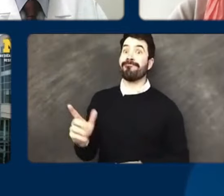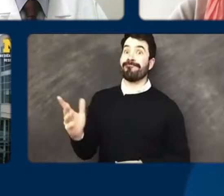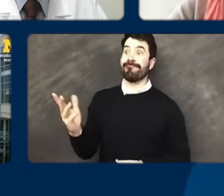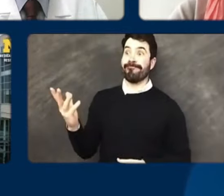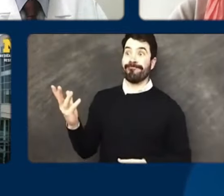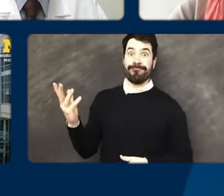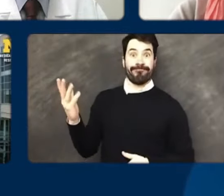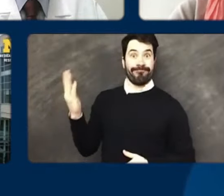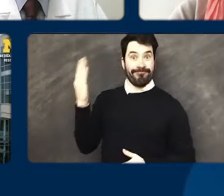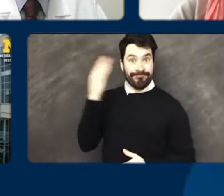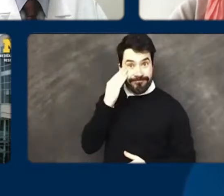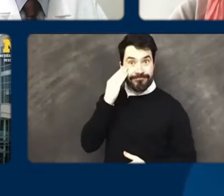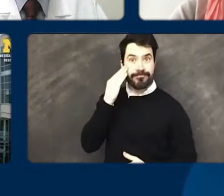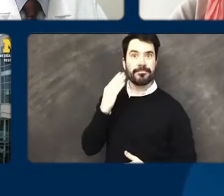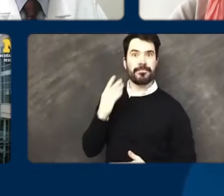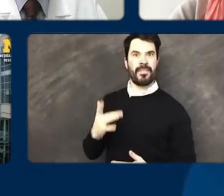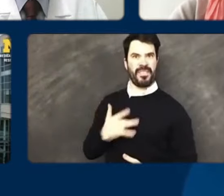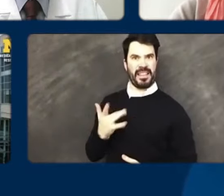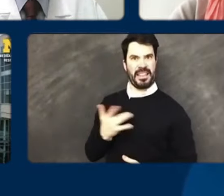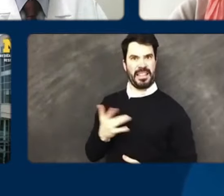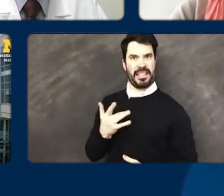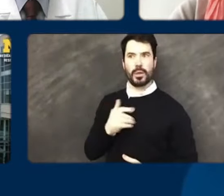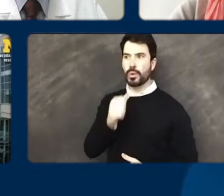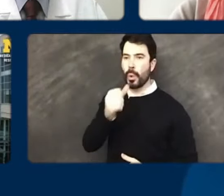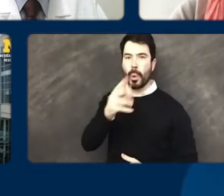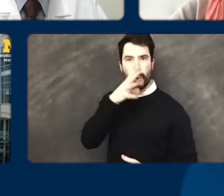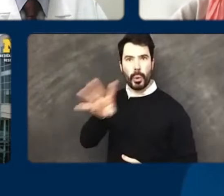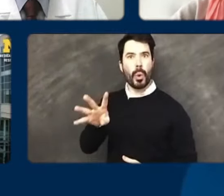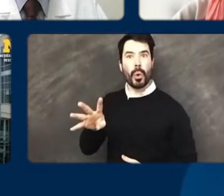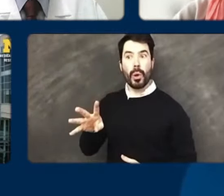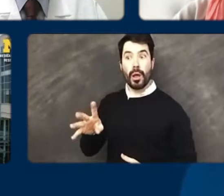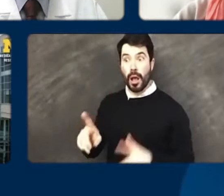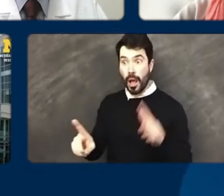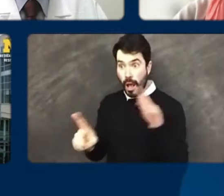to not ignore them so that they come to medical attention.